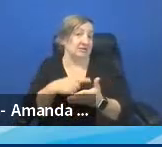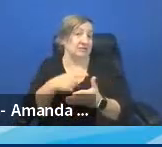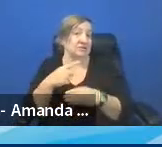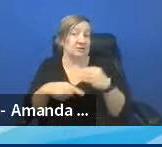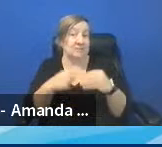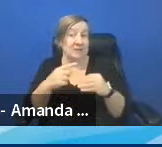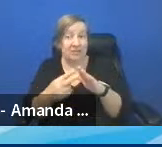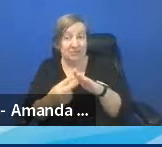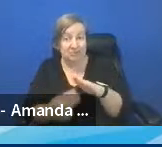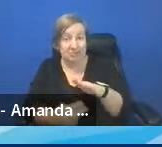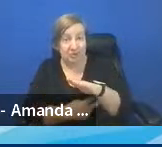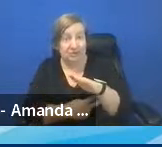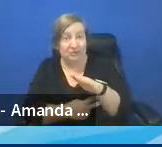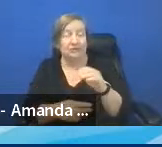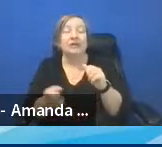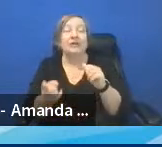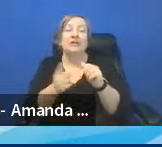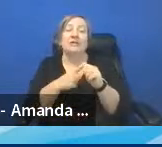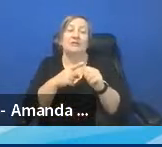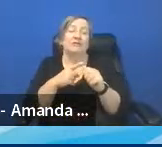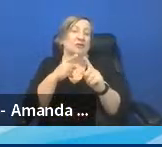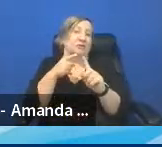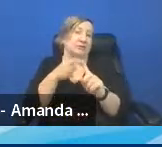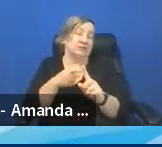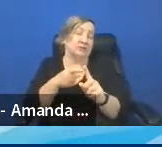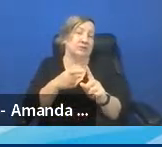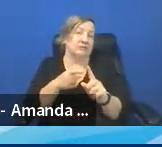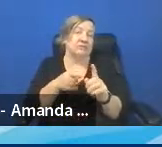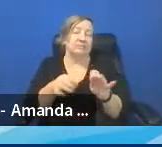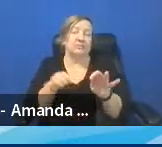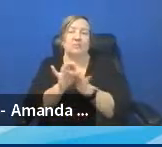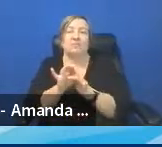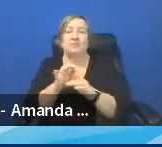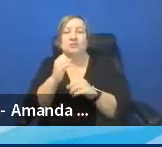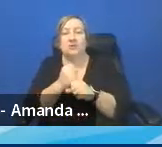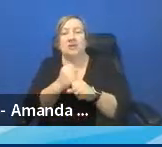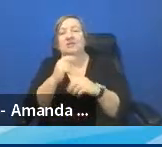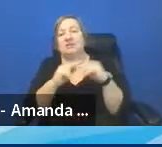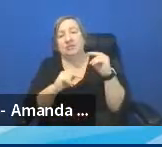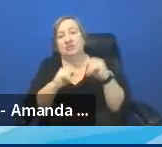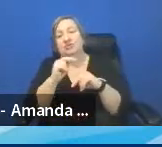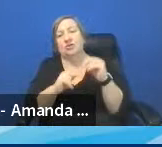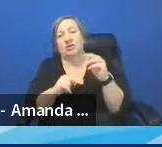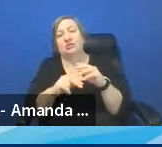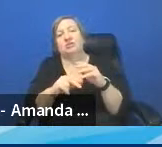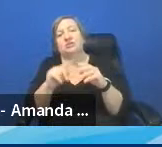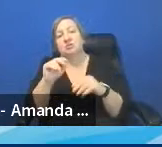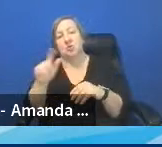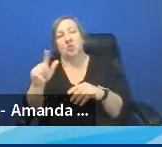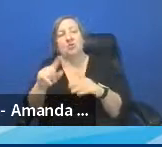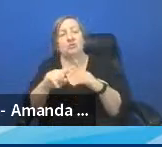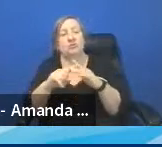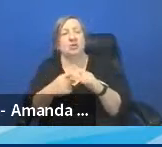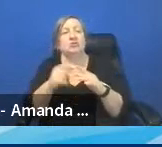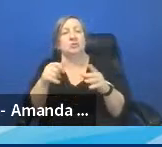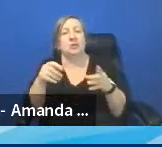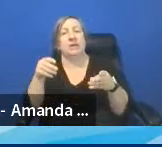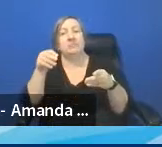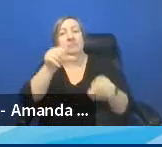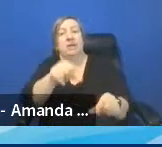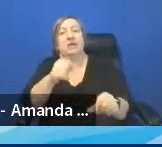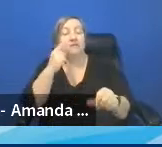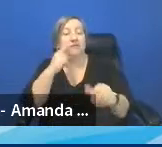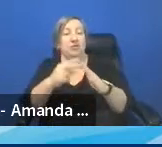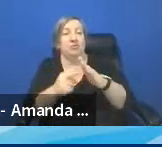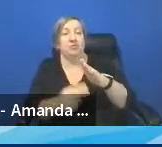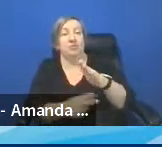bridge, the first order of business is to get the construction tolling underway so we can fund the bridge. Right.